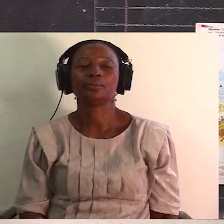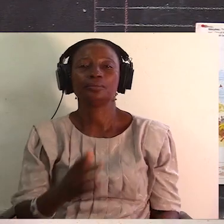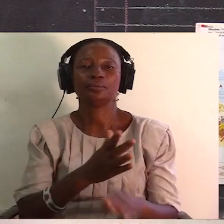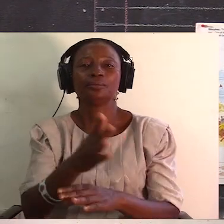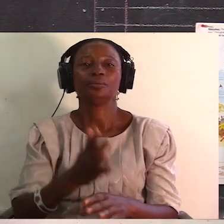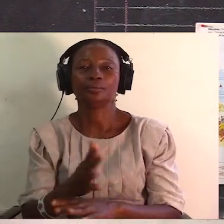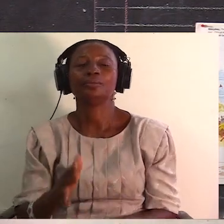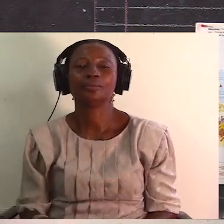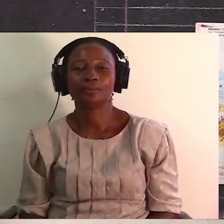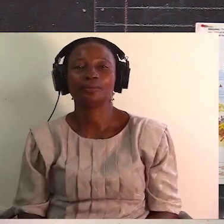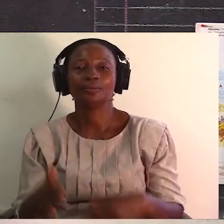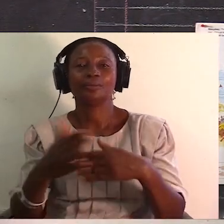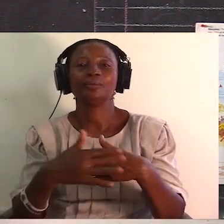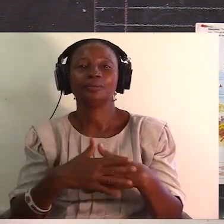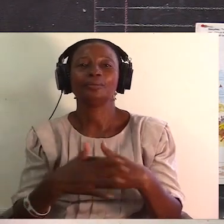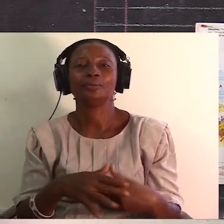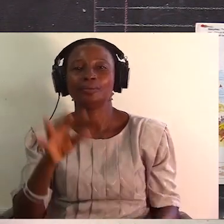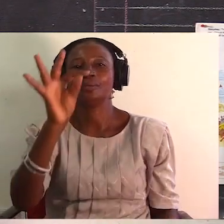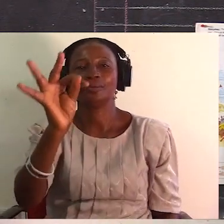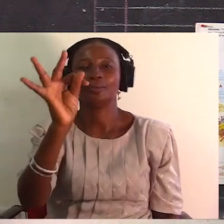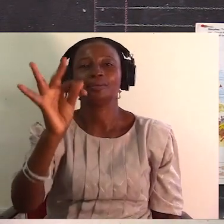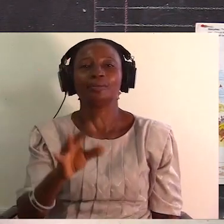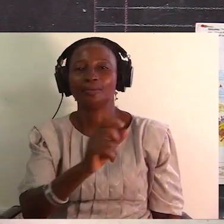Can we continue? Let's have more.